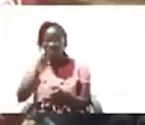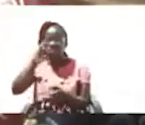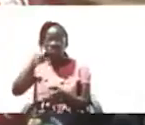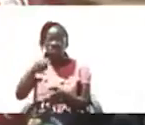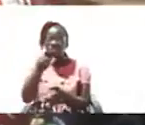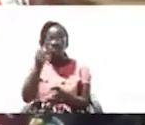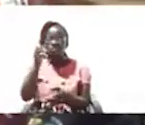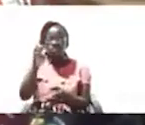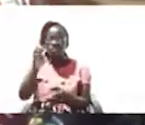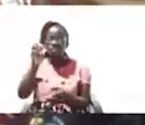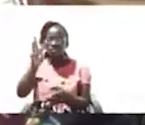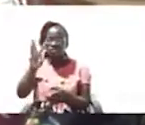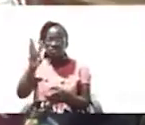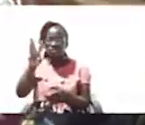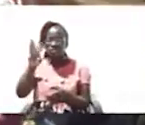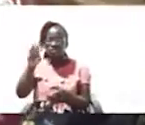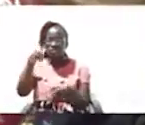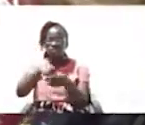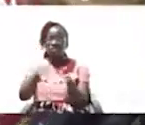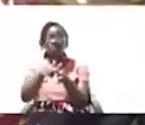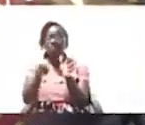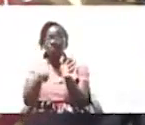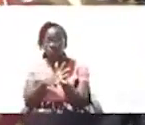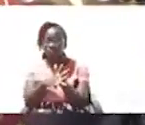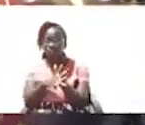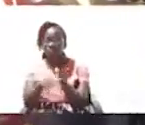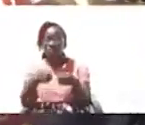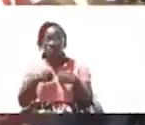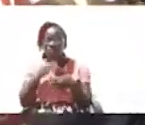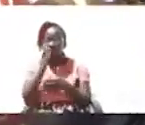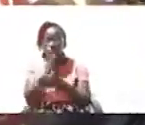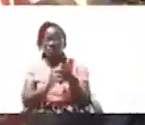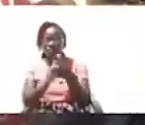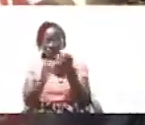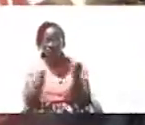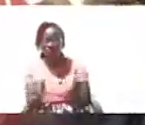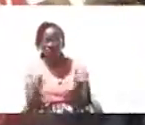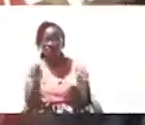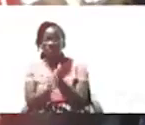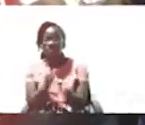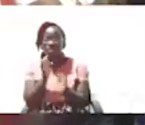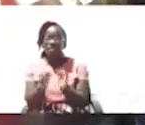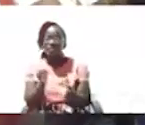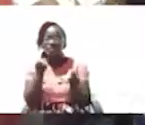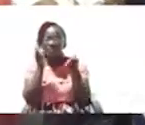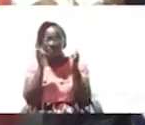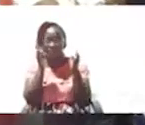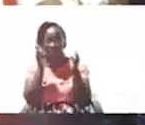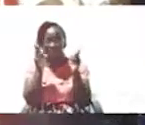in the tradition of the Jews, when somebody dies,